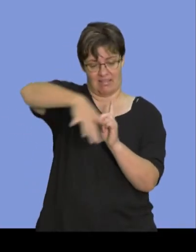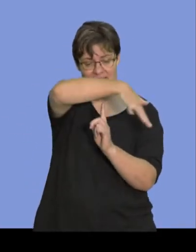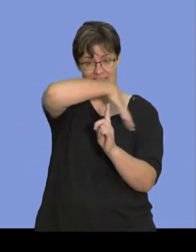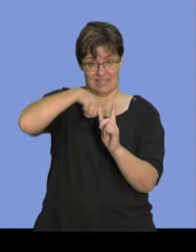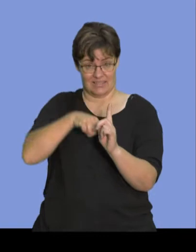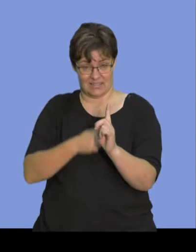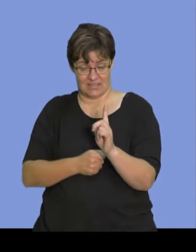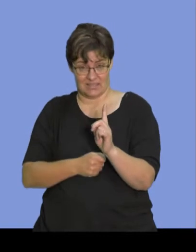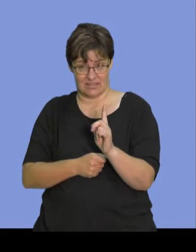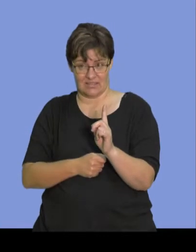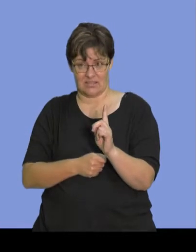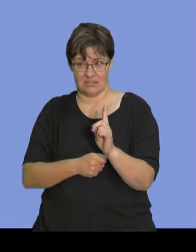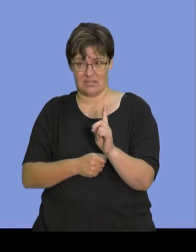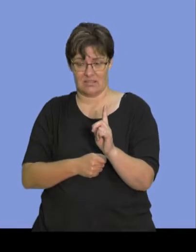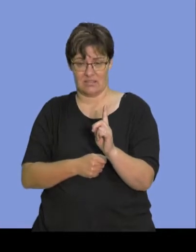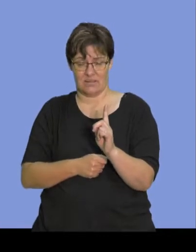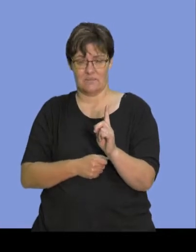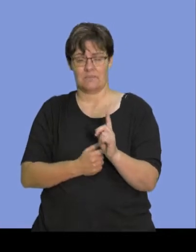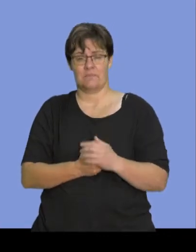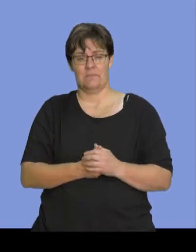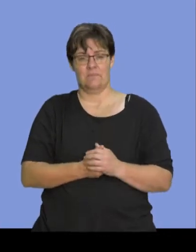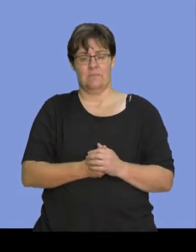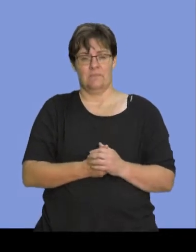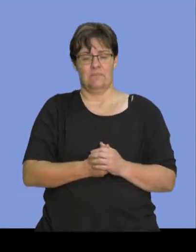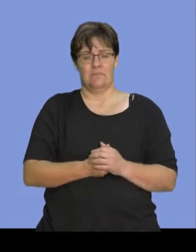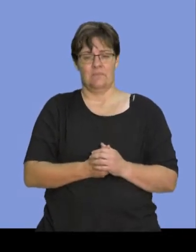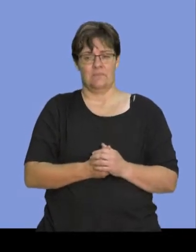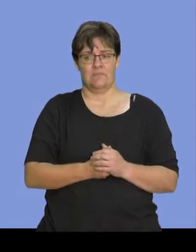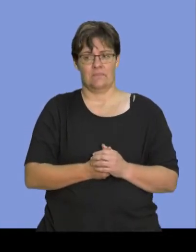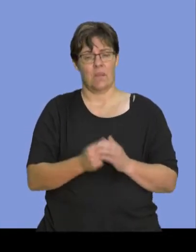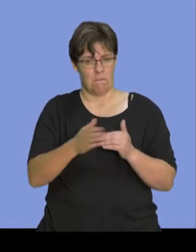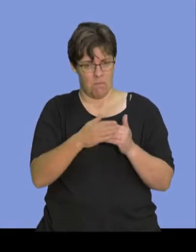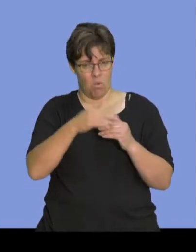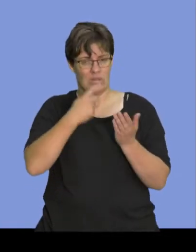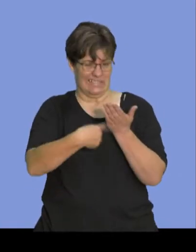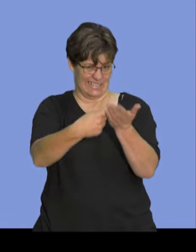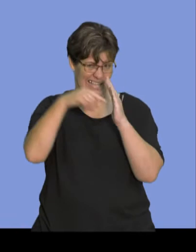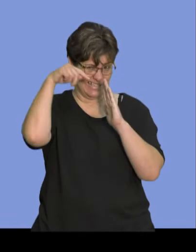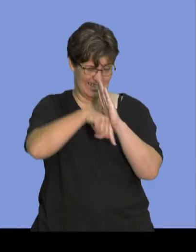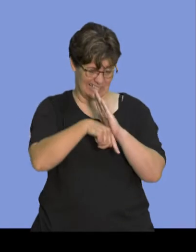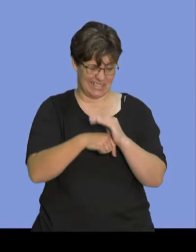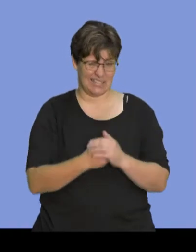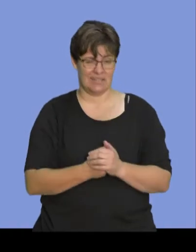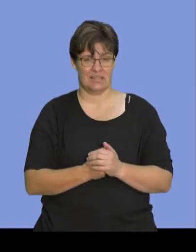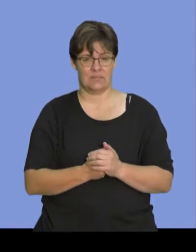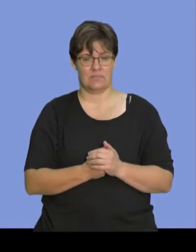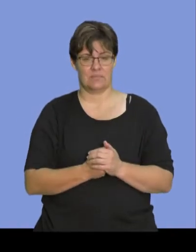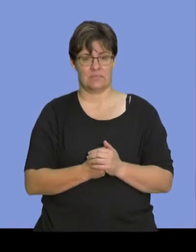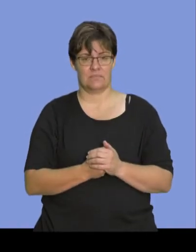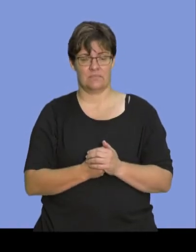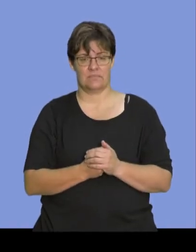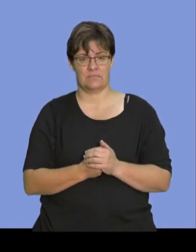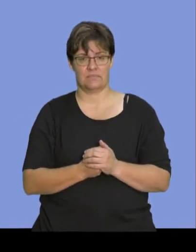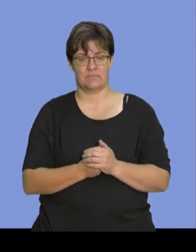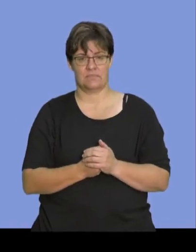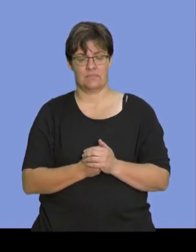This is, it exists around a magnet. We'll talk further about it, okay? It exists around a